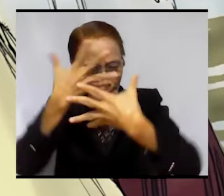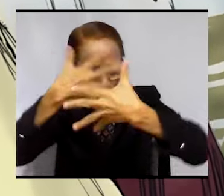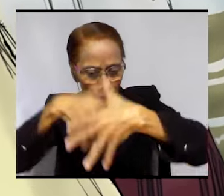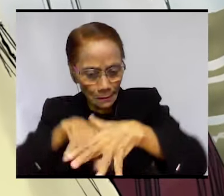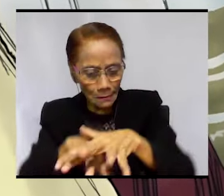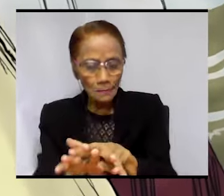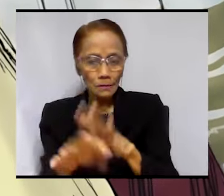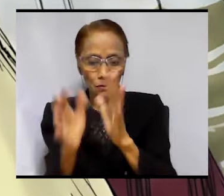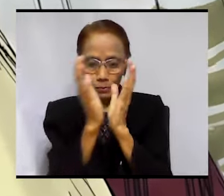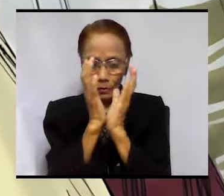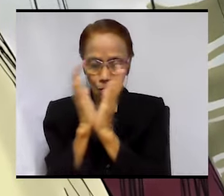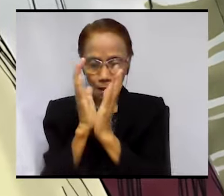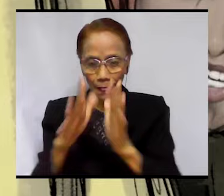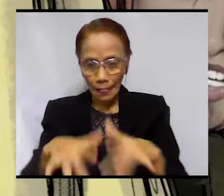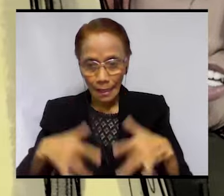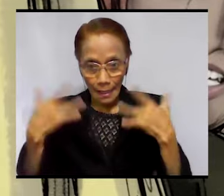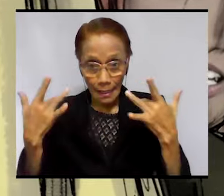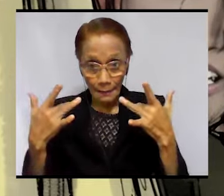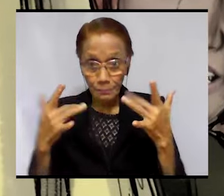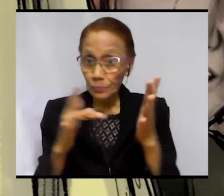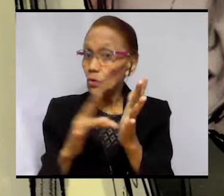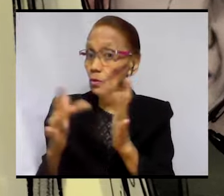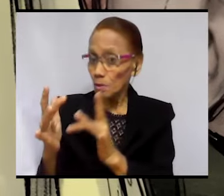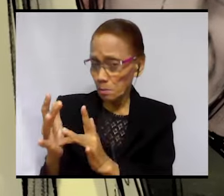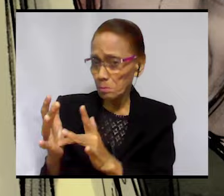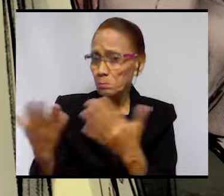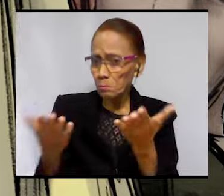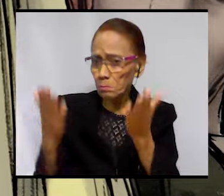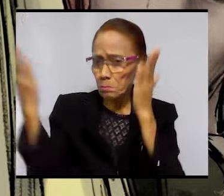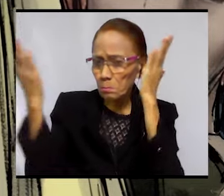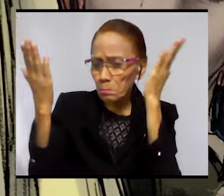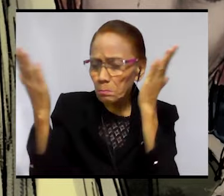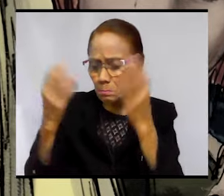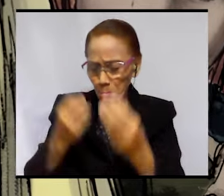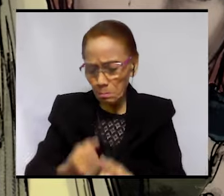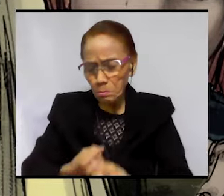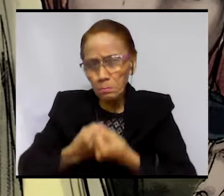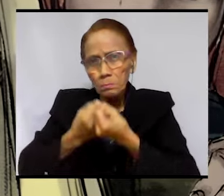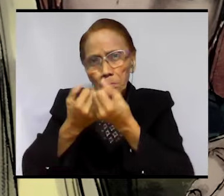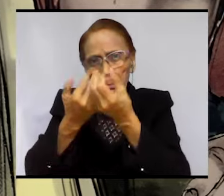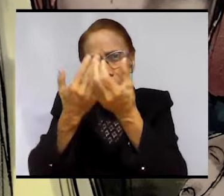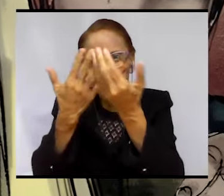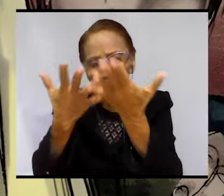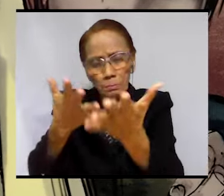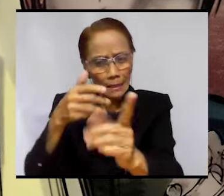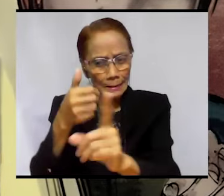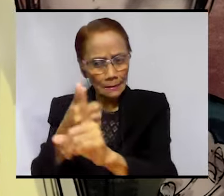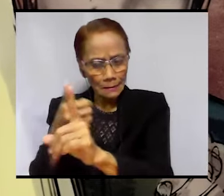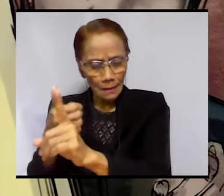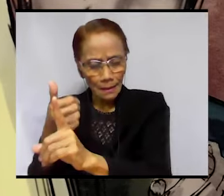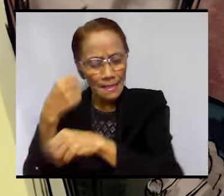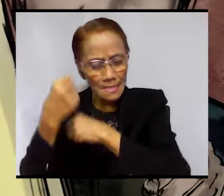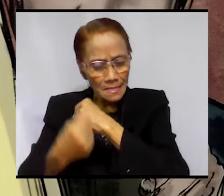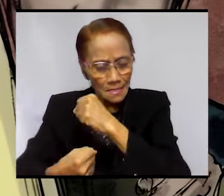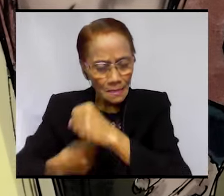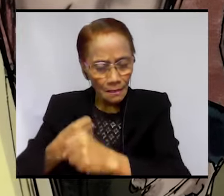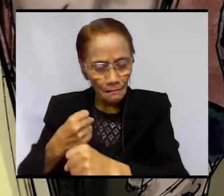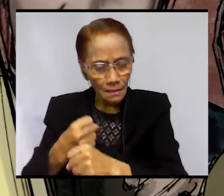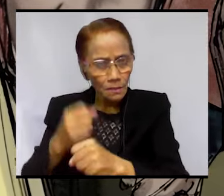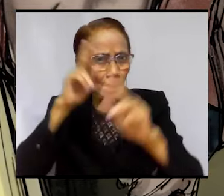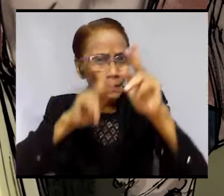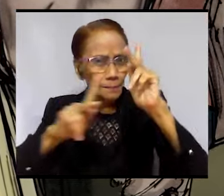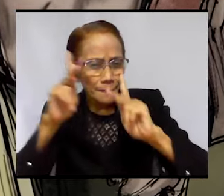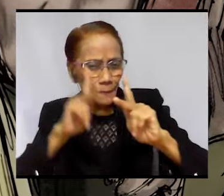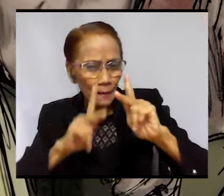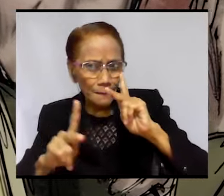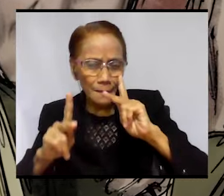to community life. To Jesus, it is a service to offer oneself a sacrifice so that